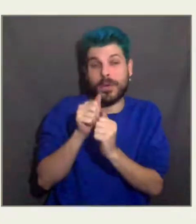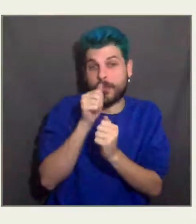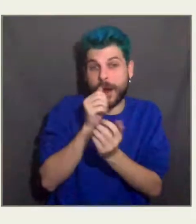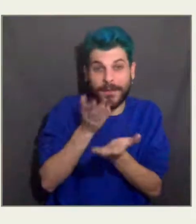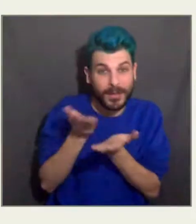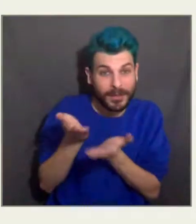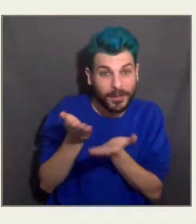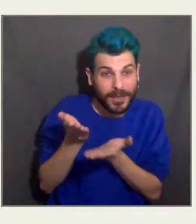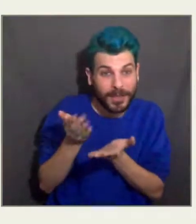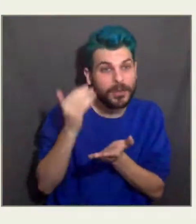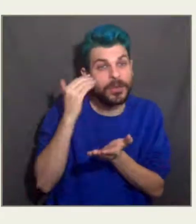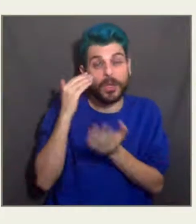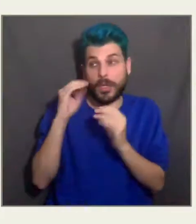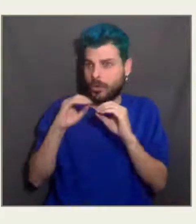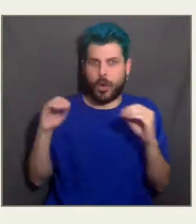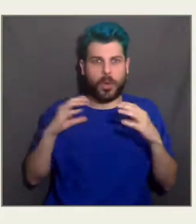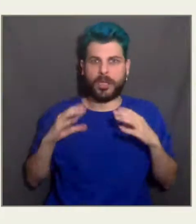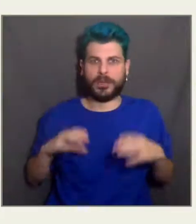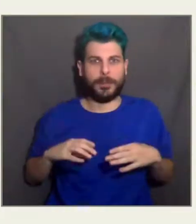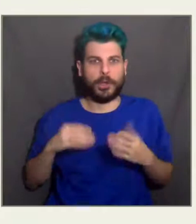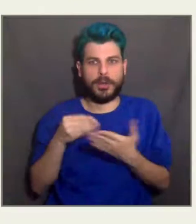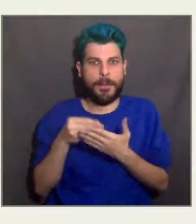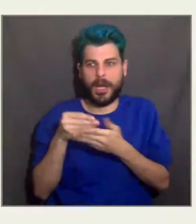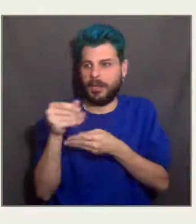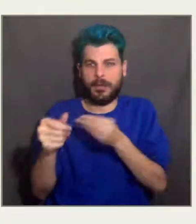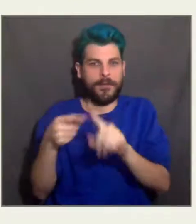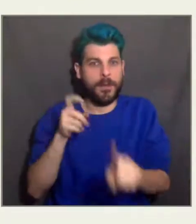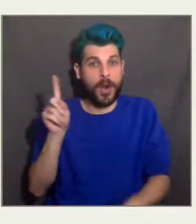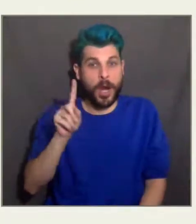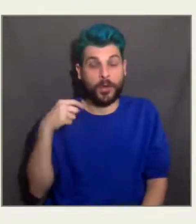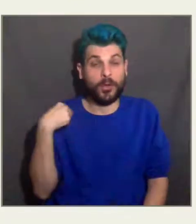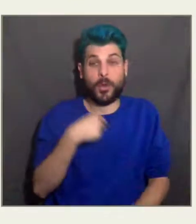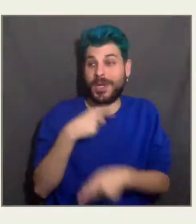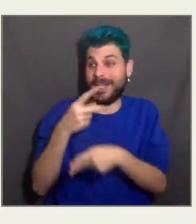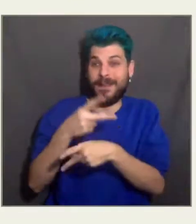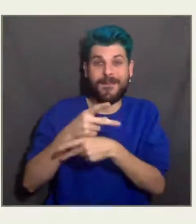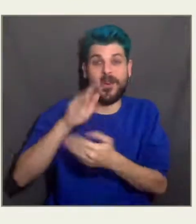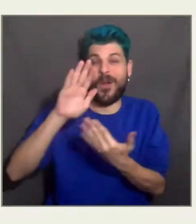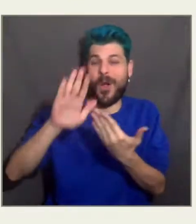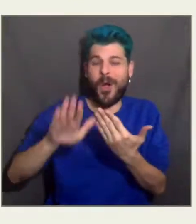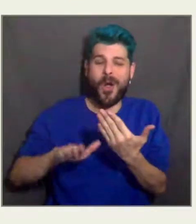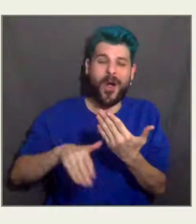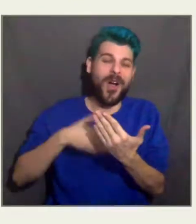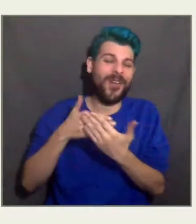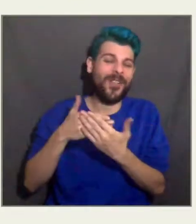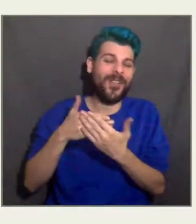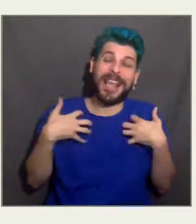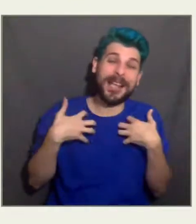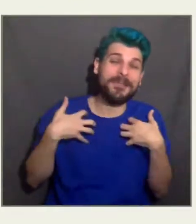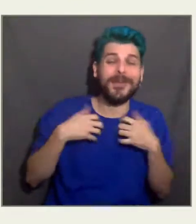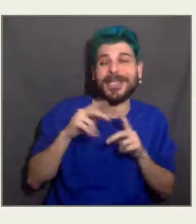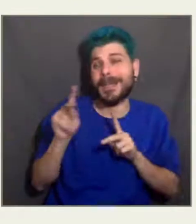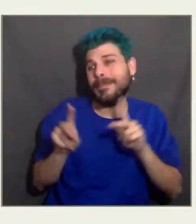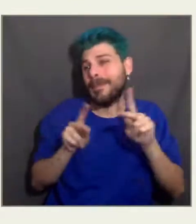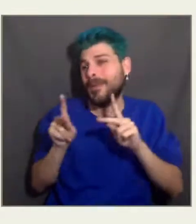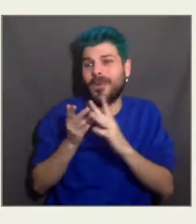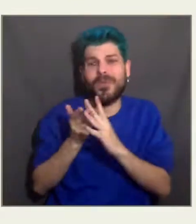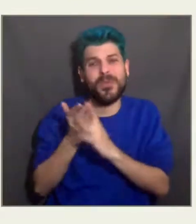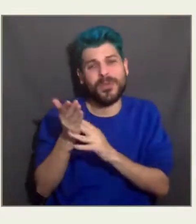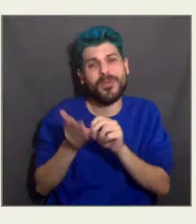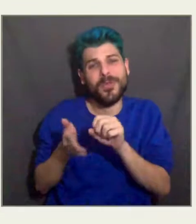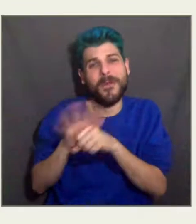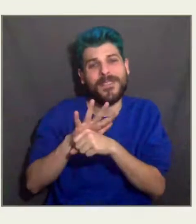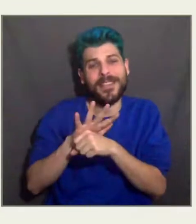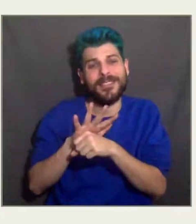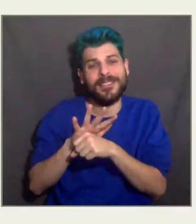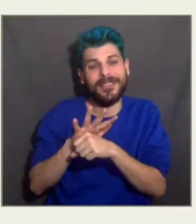customers, and that we were able to support and care for all of the souls at the zoo throughout the pandemic. And they were